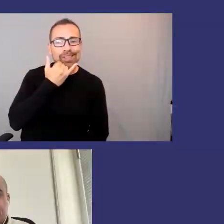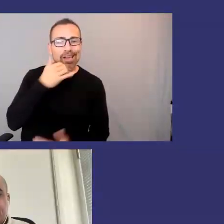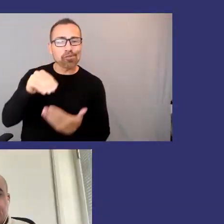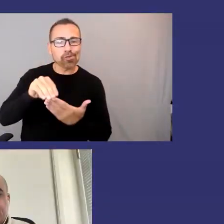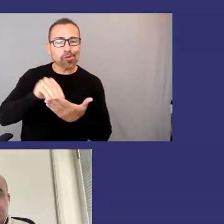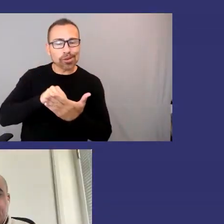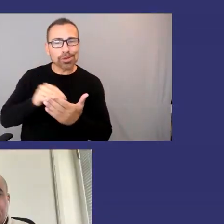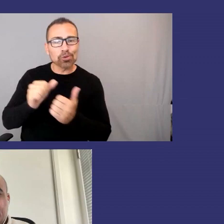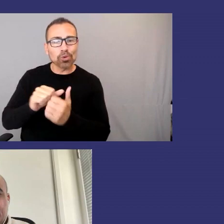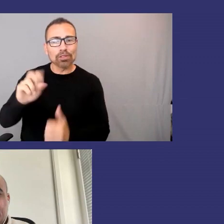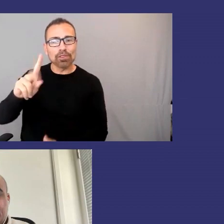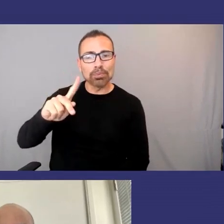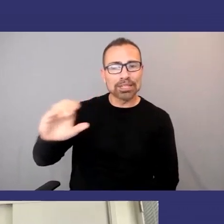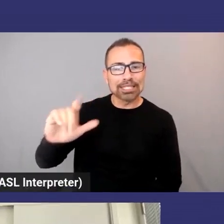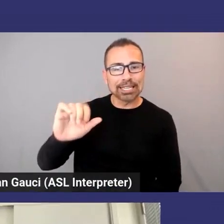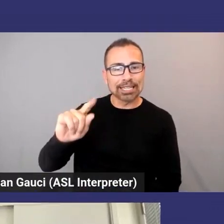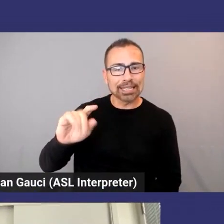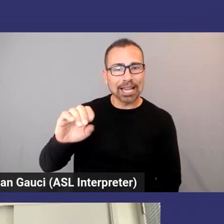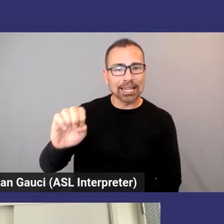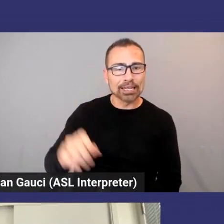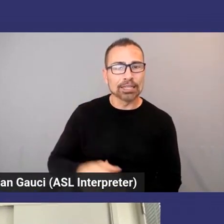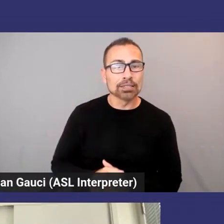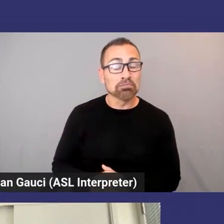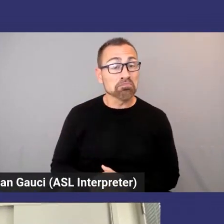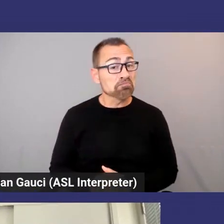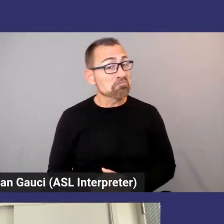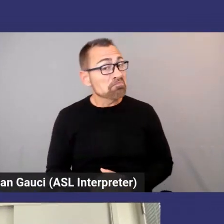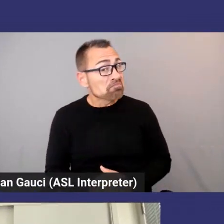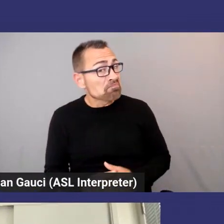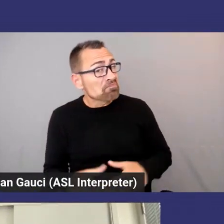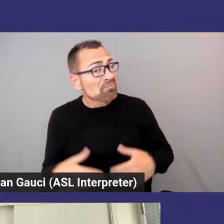I think it'll probably get you what you want.